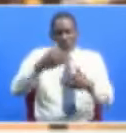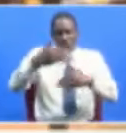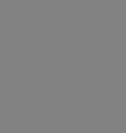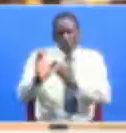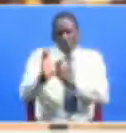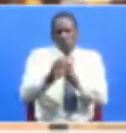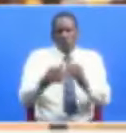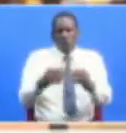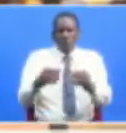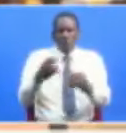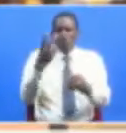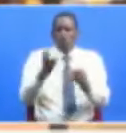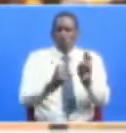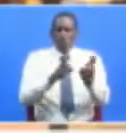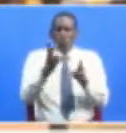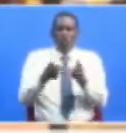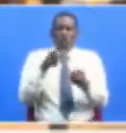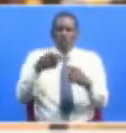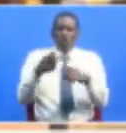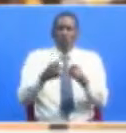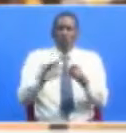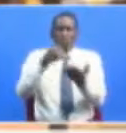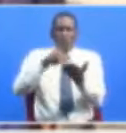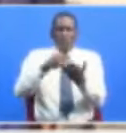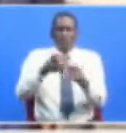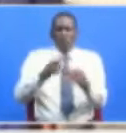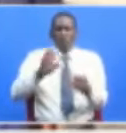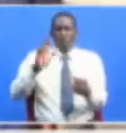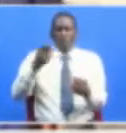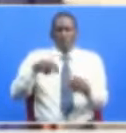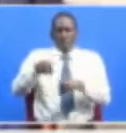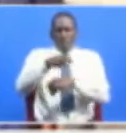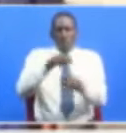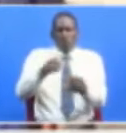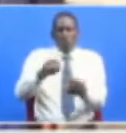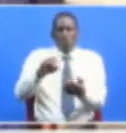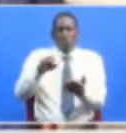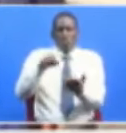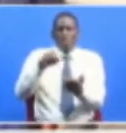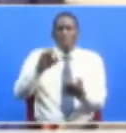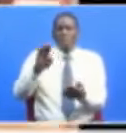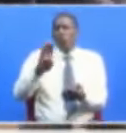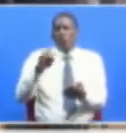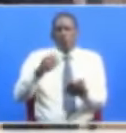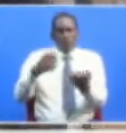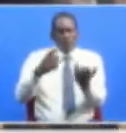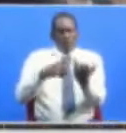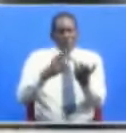of 2022. And this is according to data from the Kenya National Bureau of Statistics.